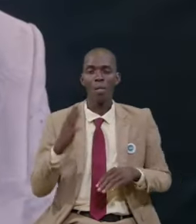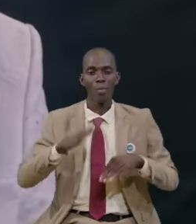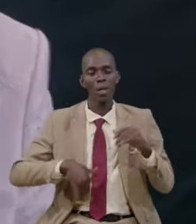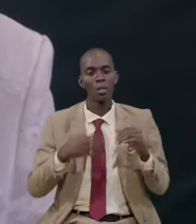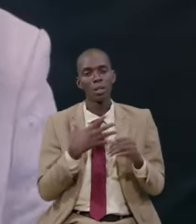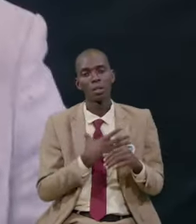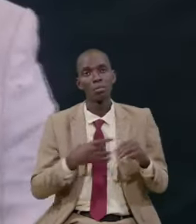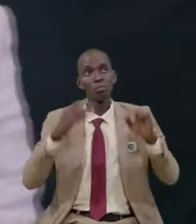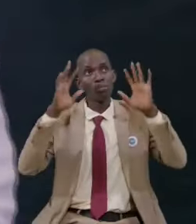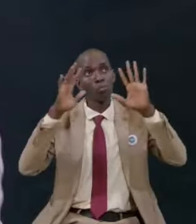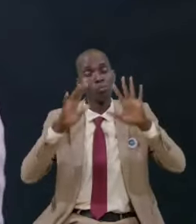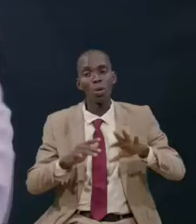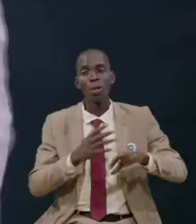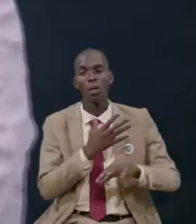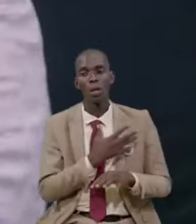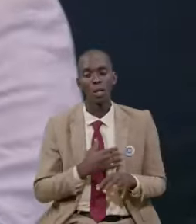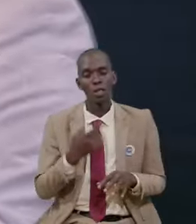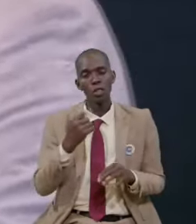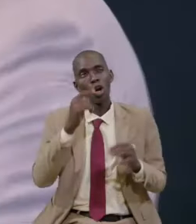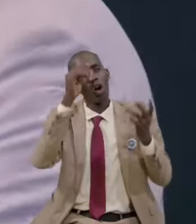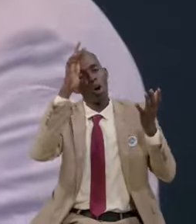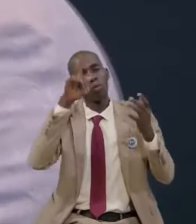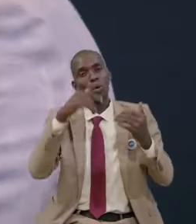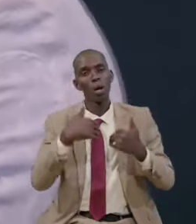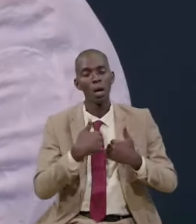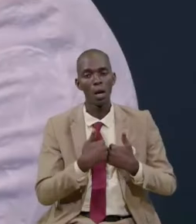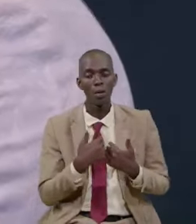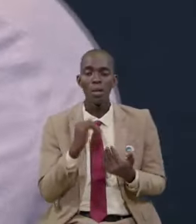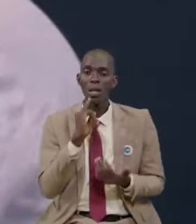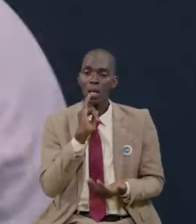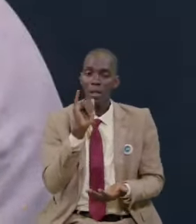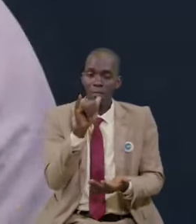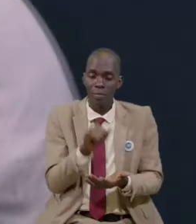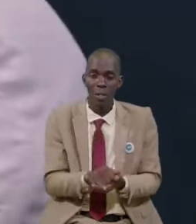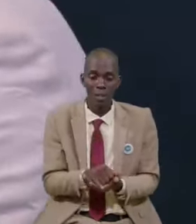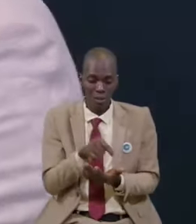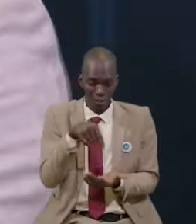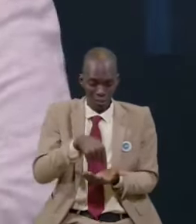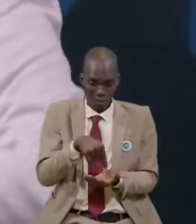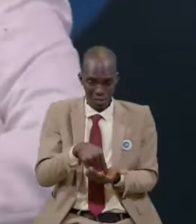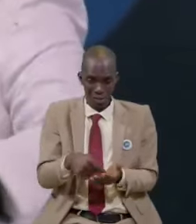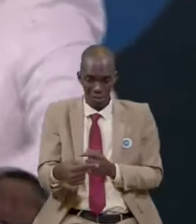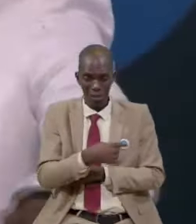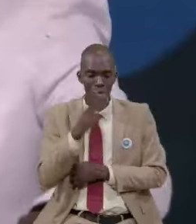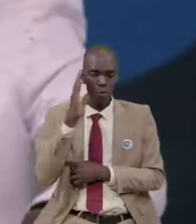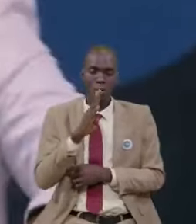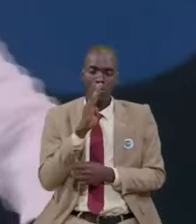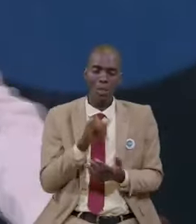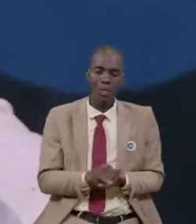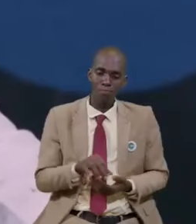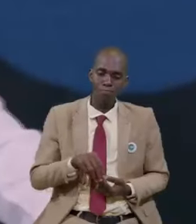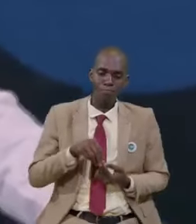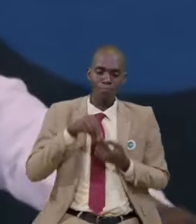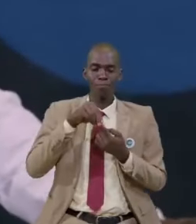you have, is that this will be that day when his promise of